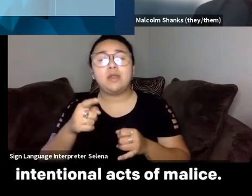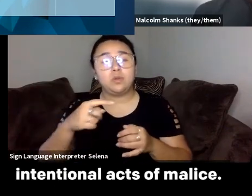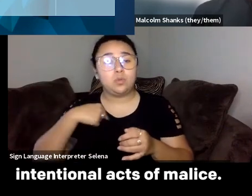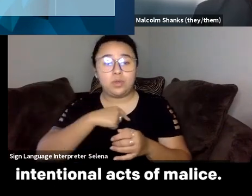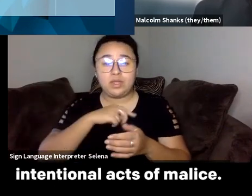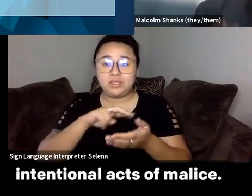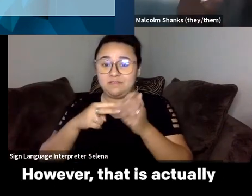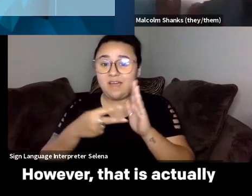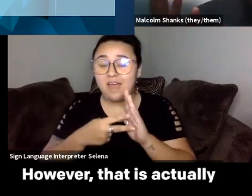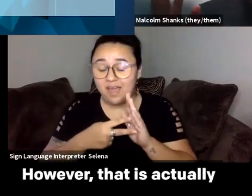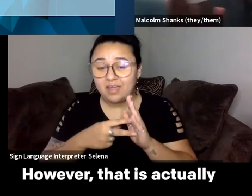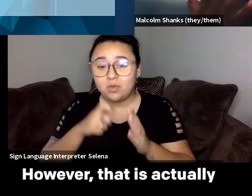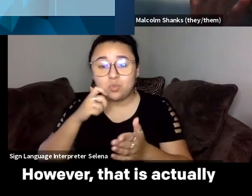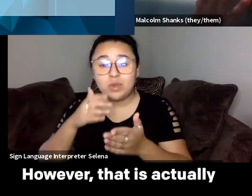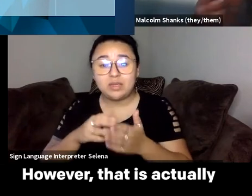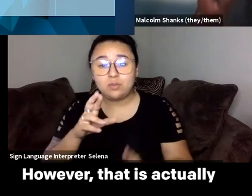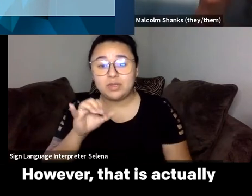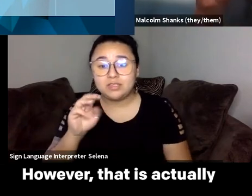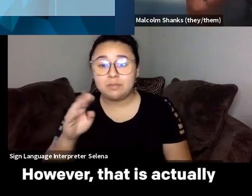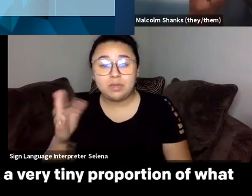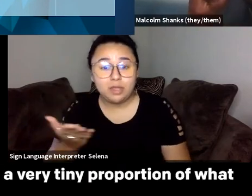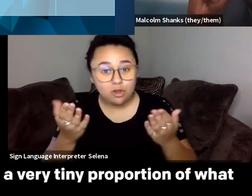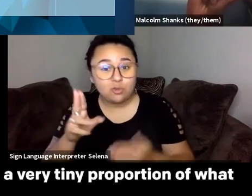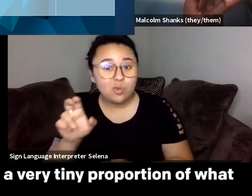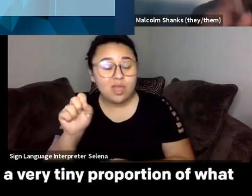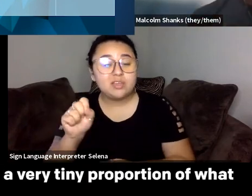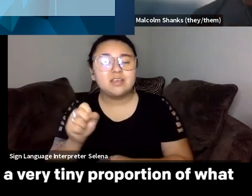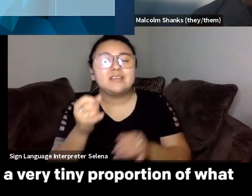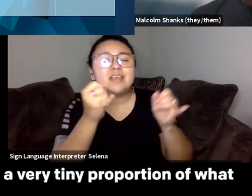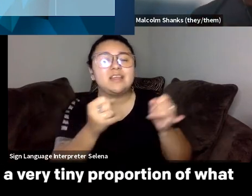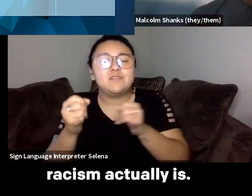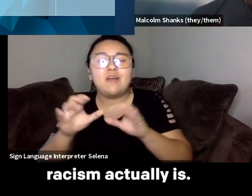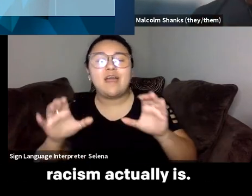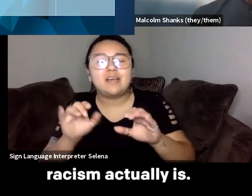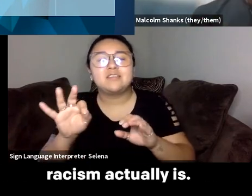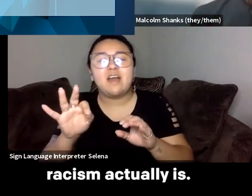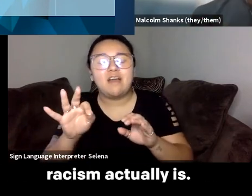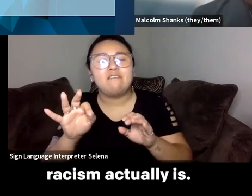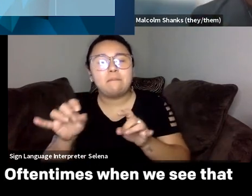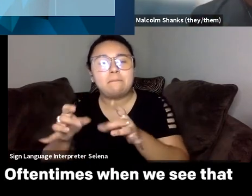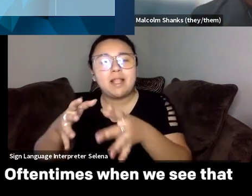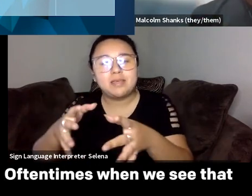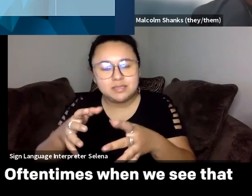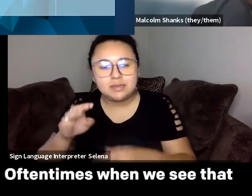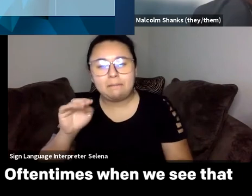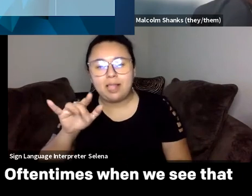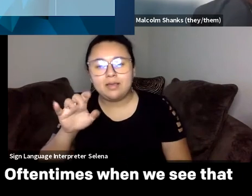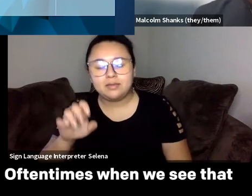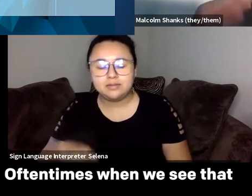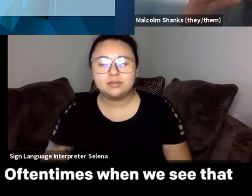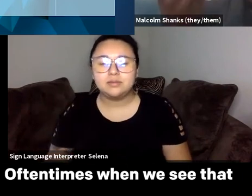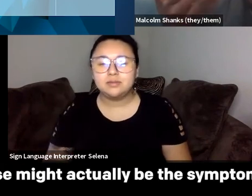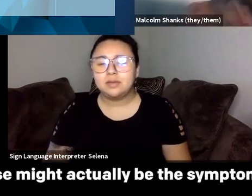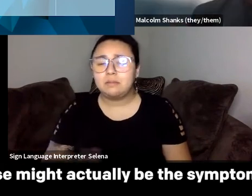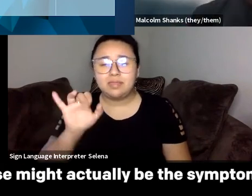malice. However, that is actually a very tiny proportion of what racism actually is. Oftentimes, when we